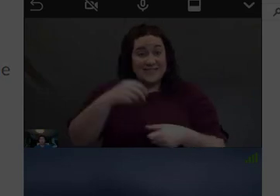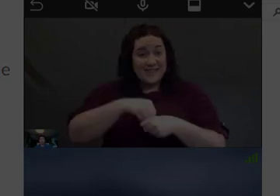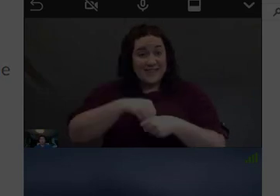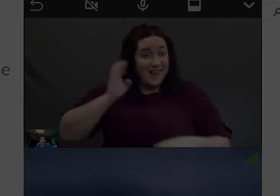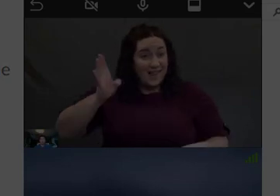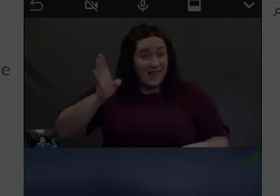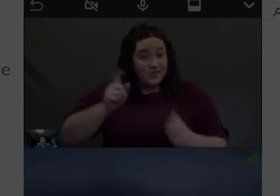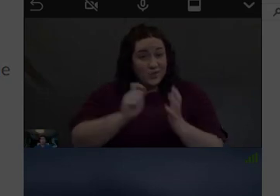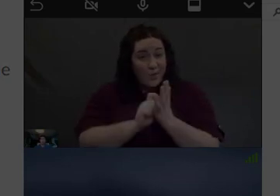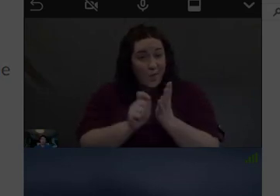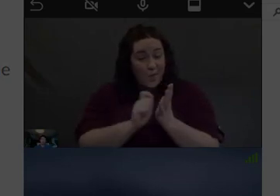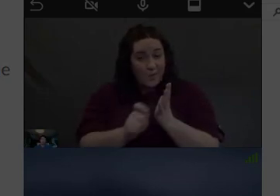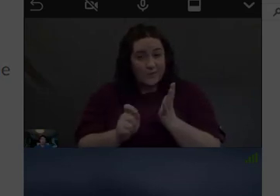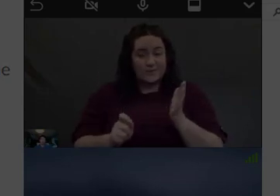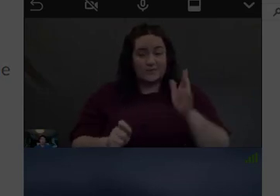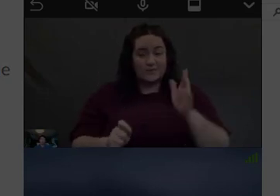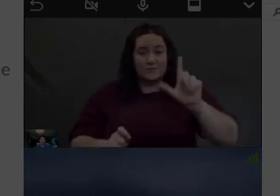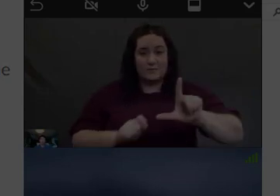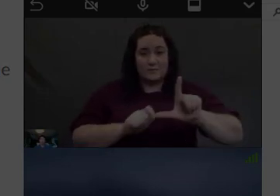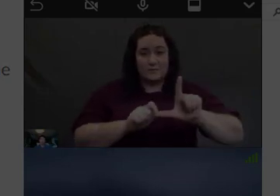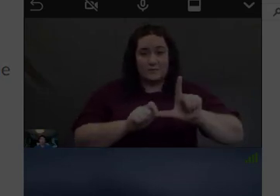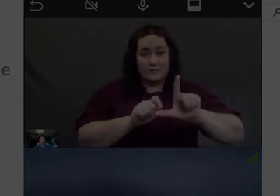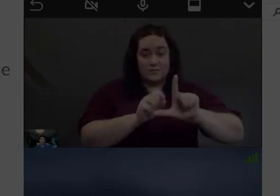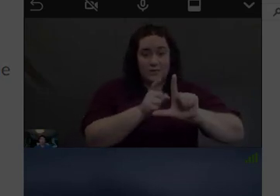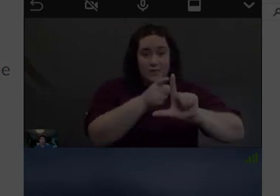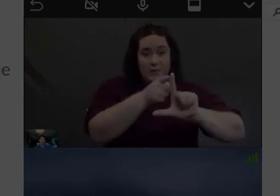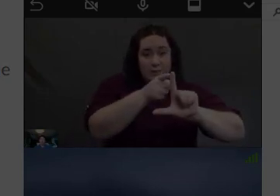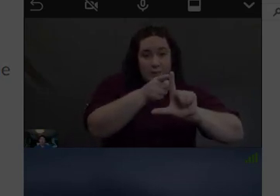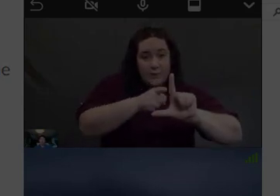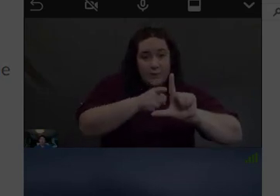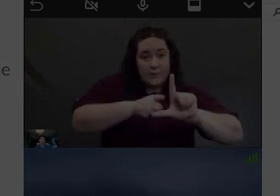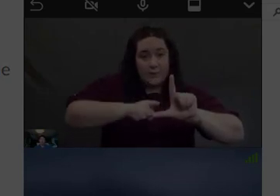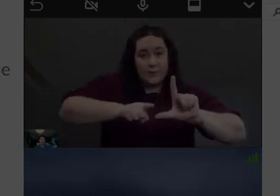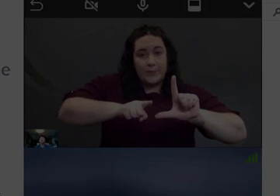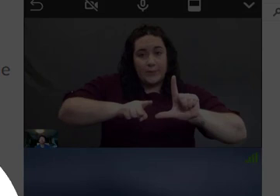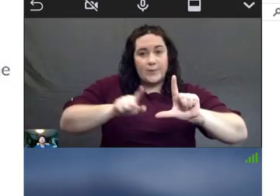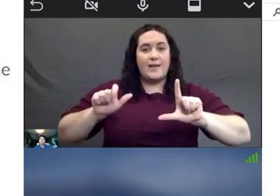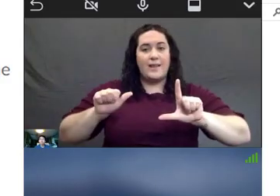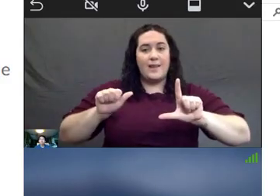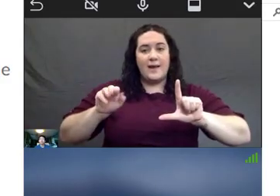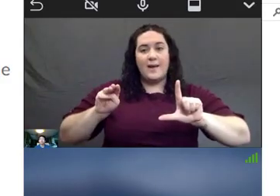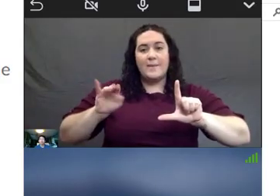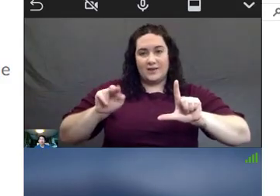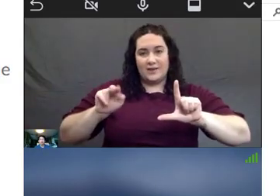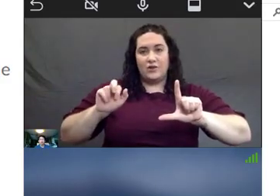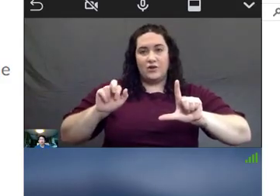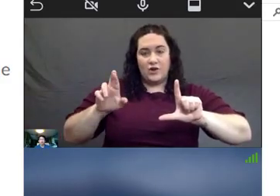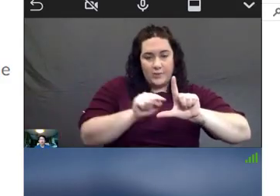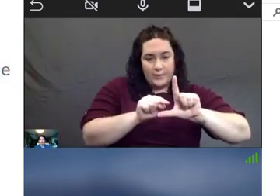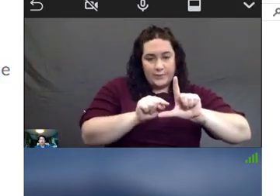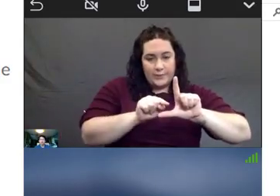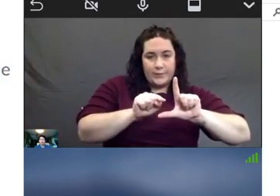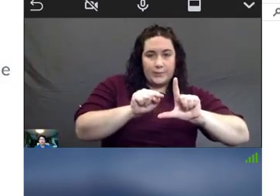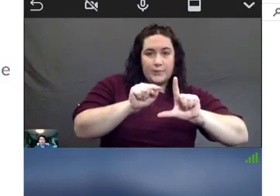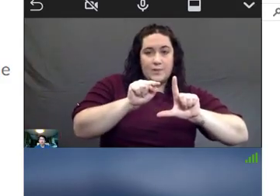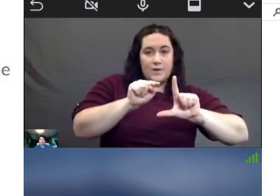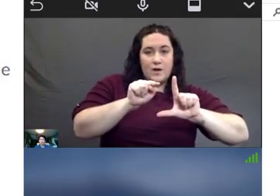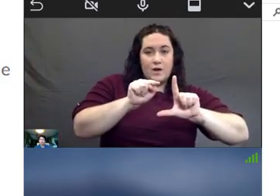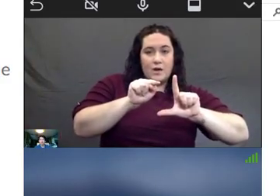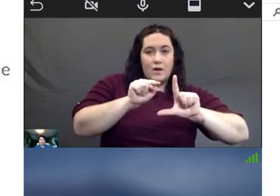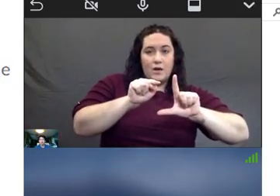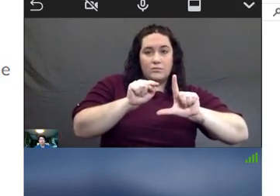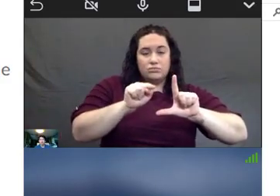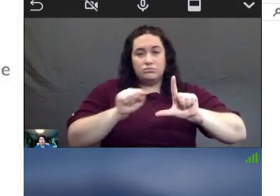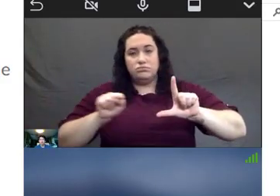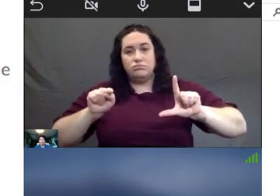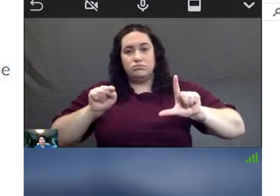is the laminar part, and then we get this increase, and then we get the turbulent part. So here, it talks